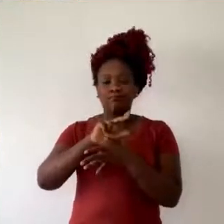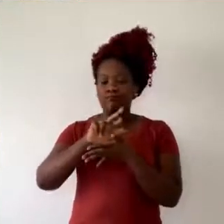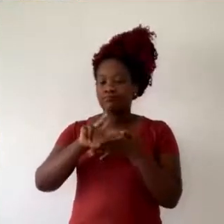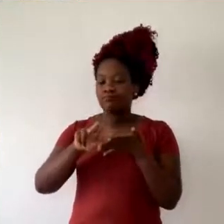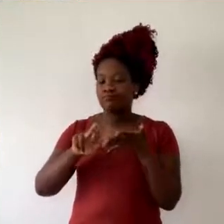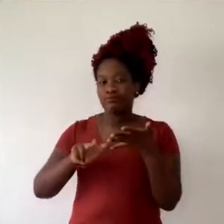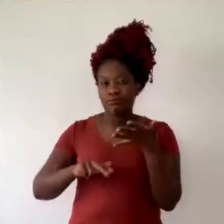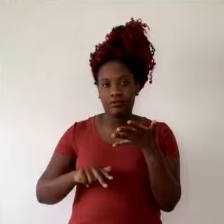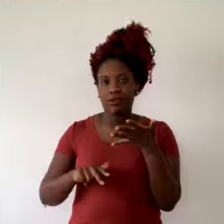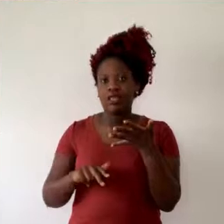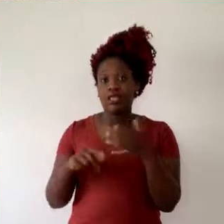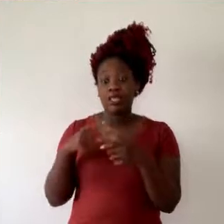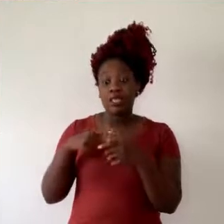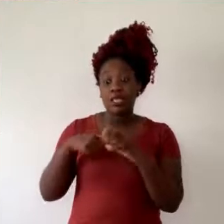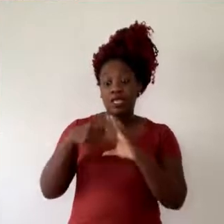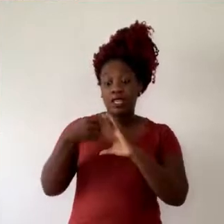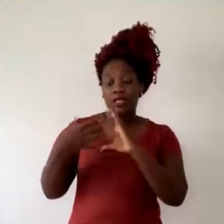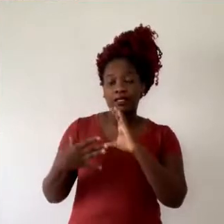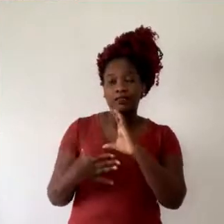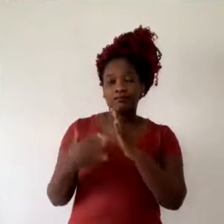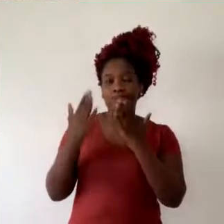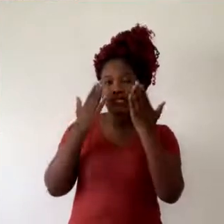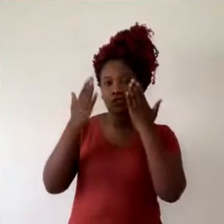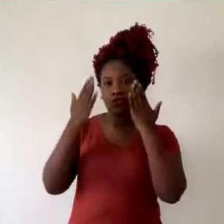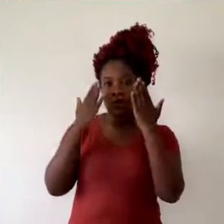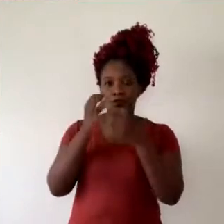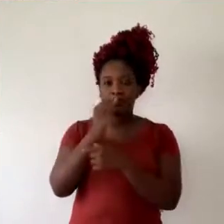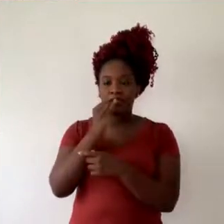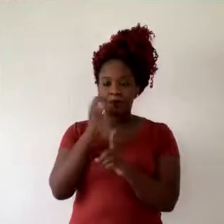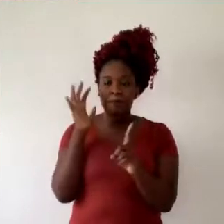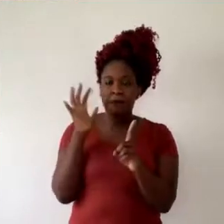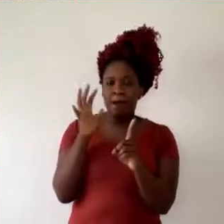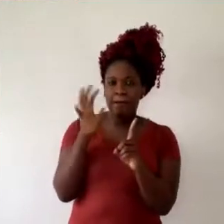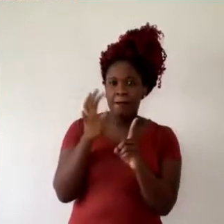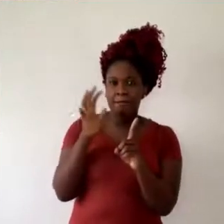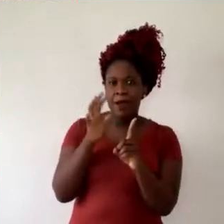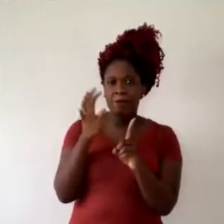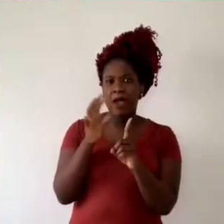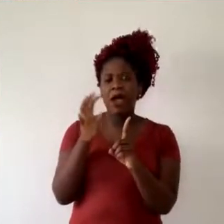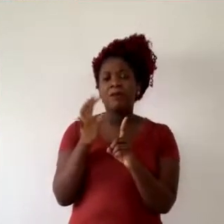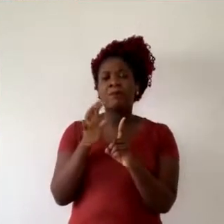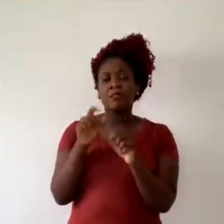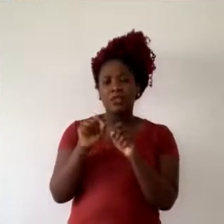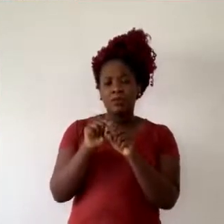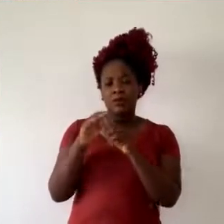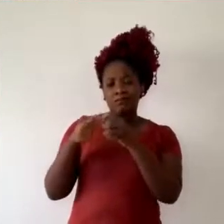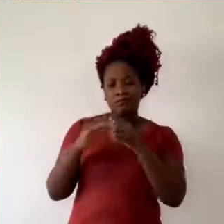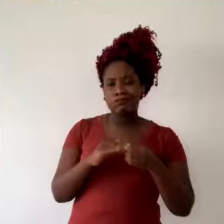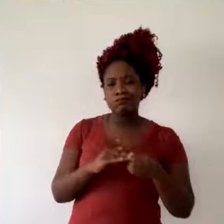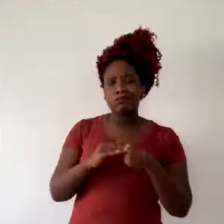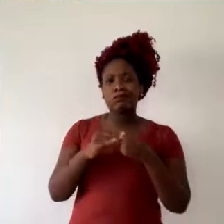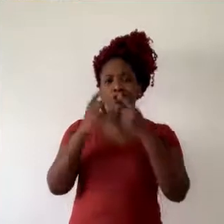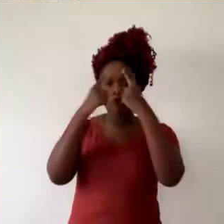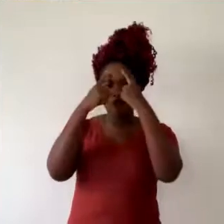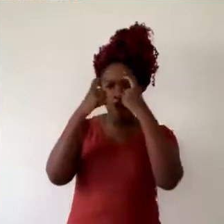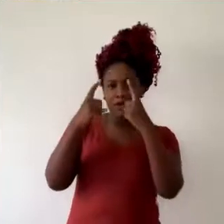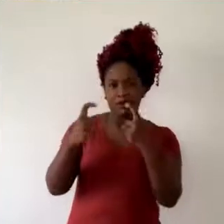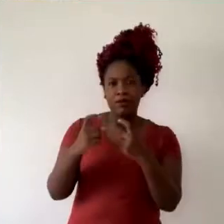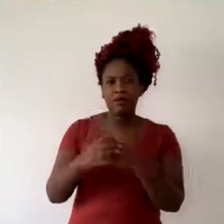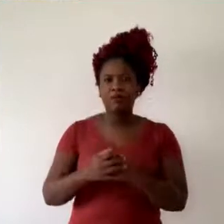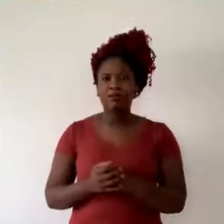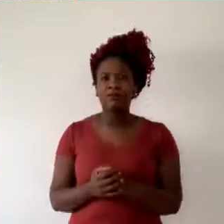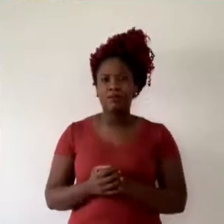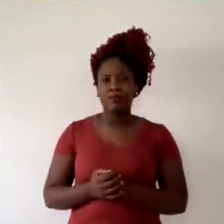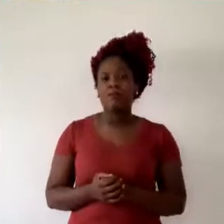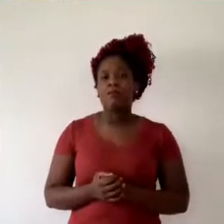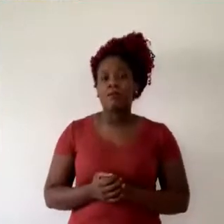that. Gender violence has psychological aspects such as harassment, moral